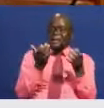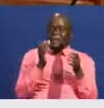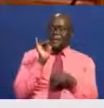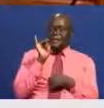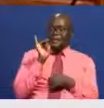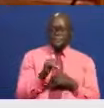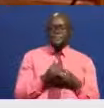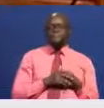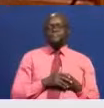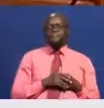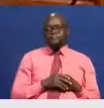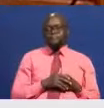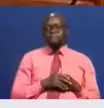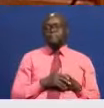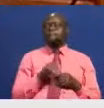requires